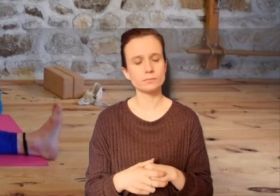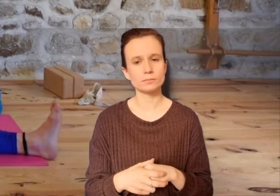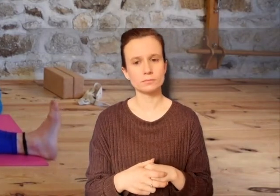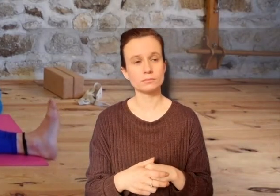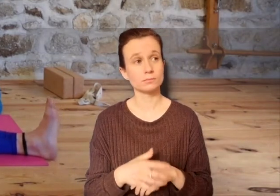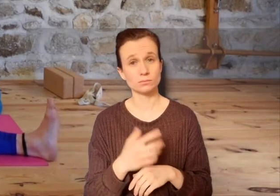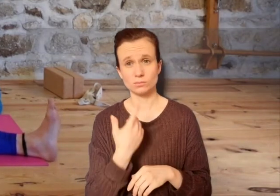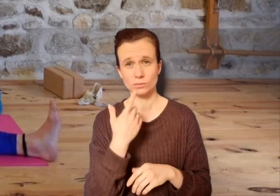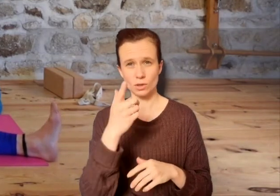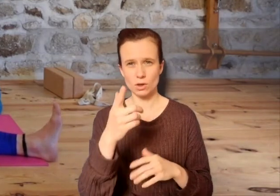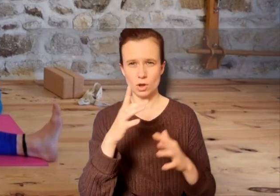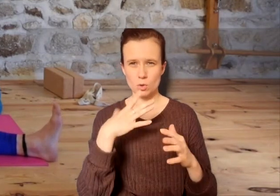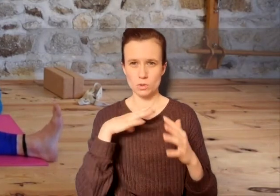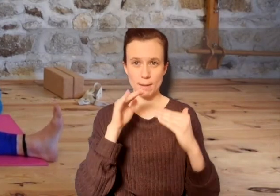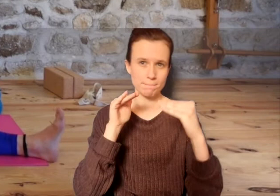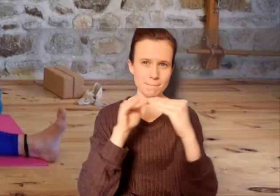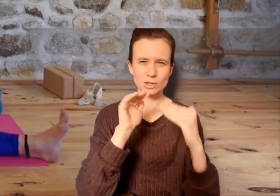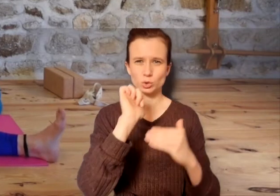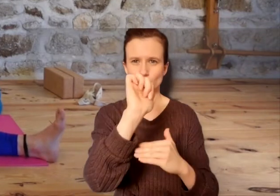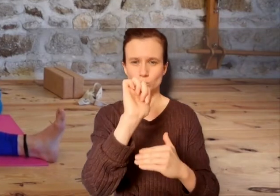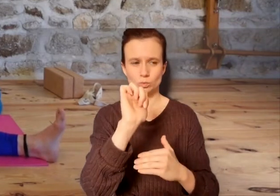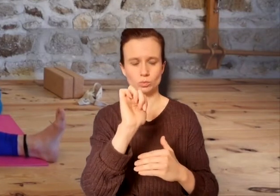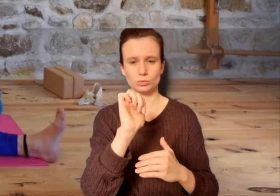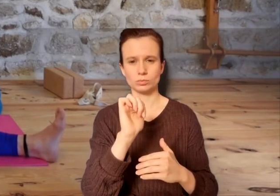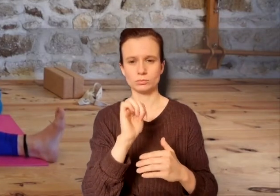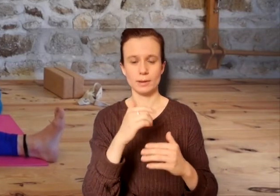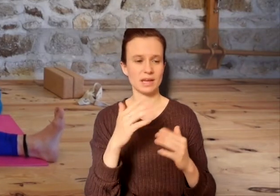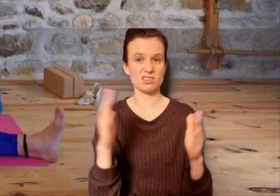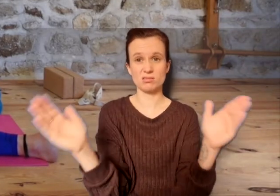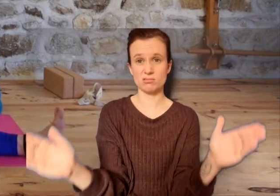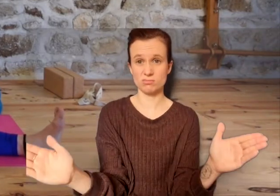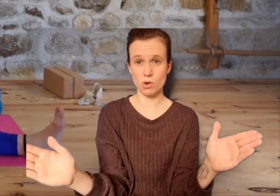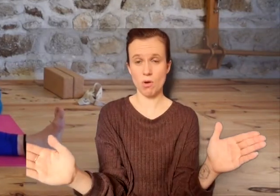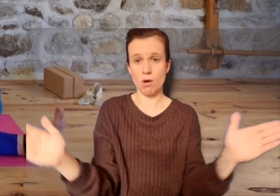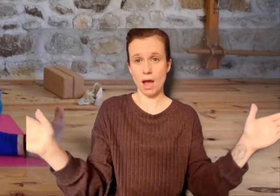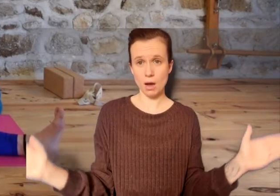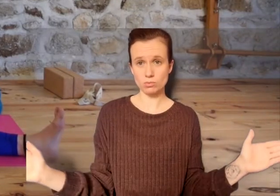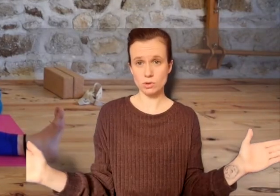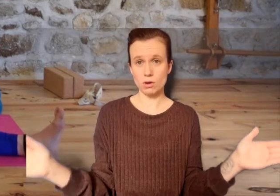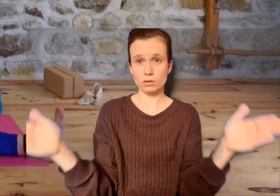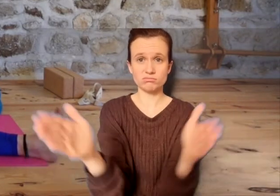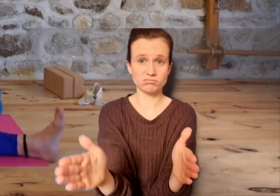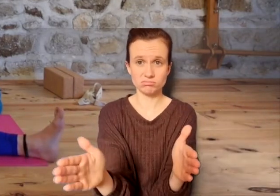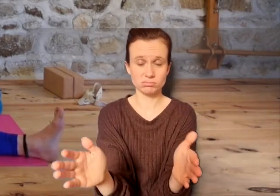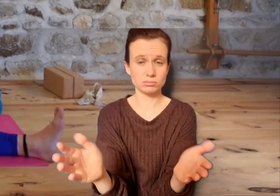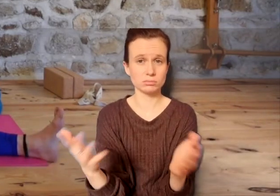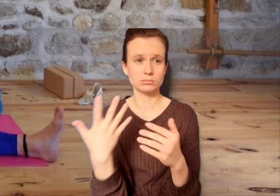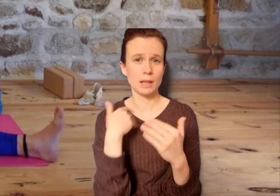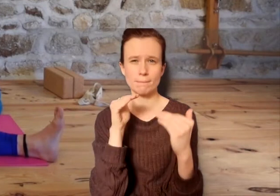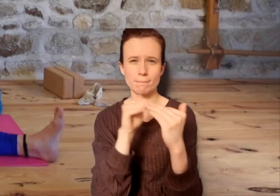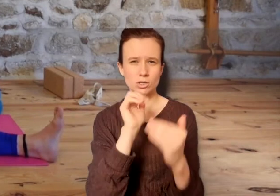yeah? So finding your position, whether it's a 45-degree triangle